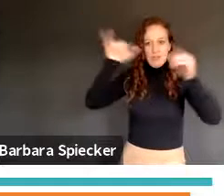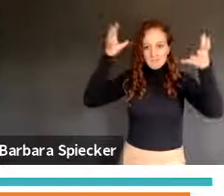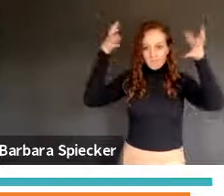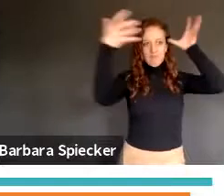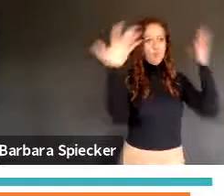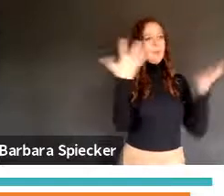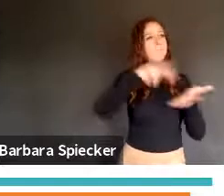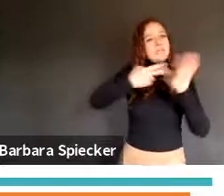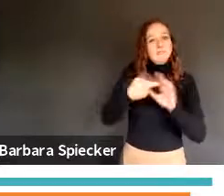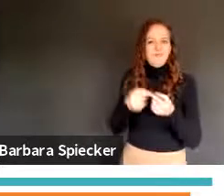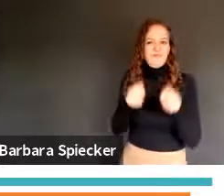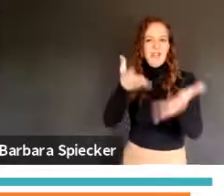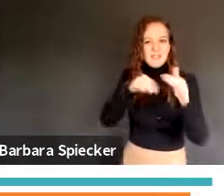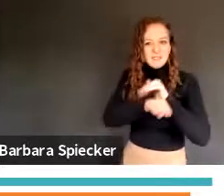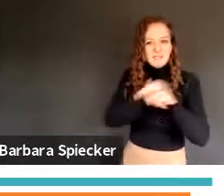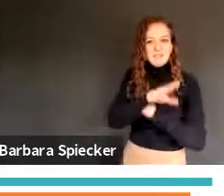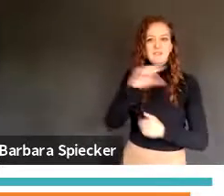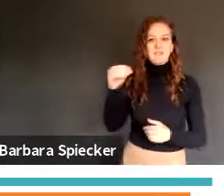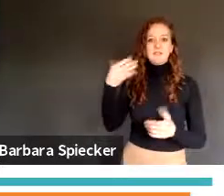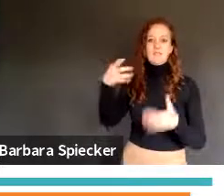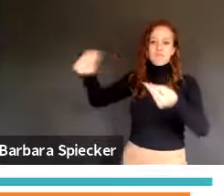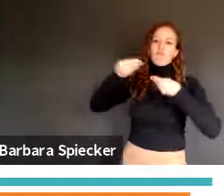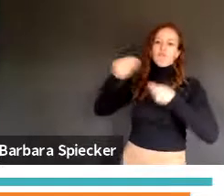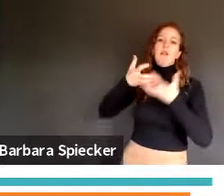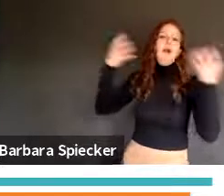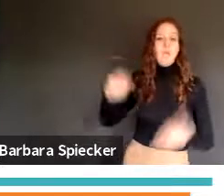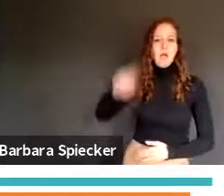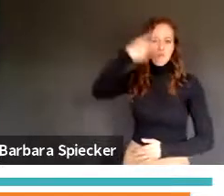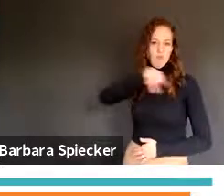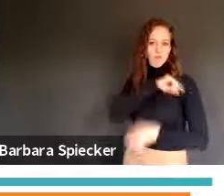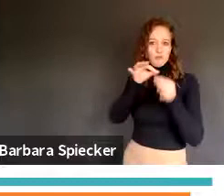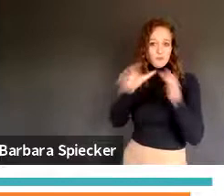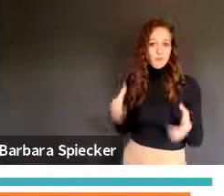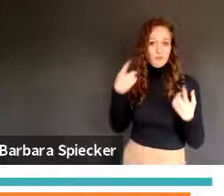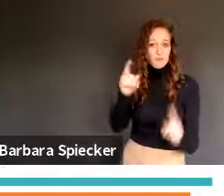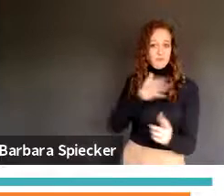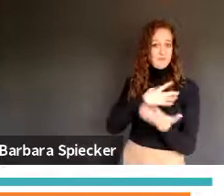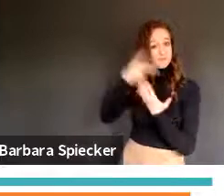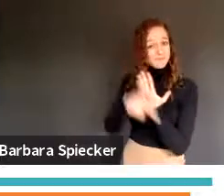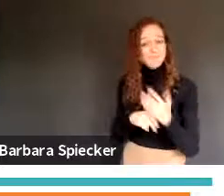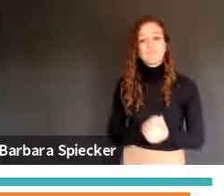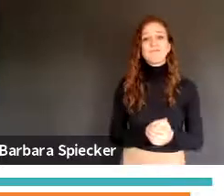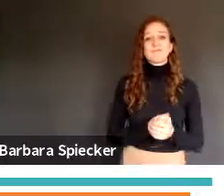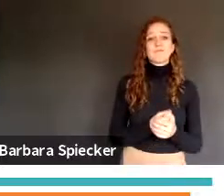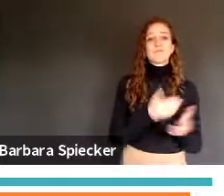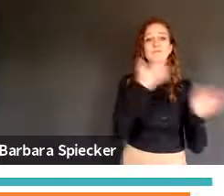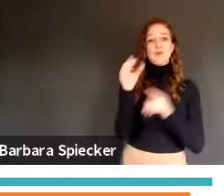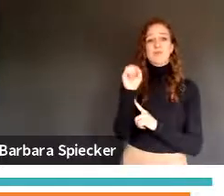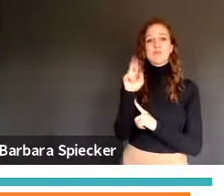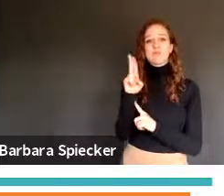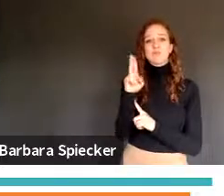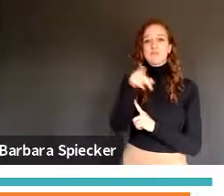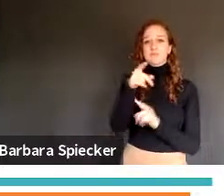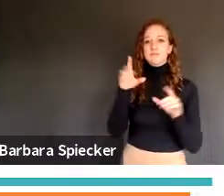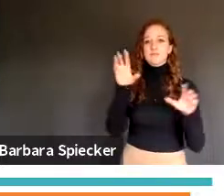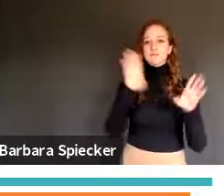OSU's disability access services for being open to the paradigm shift of what it means to provide accessibility and supplying high quality interpreters for all aspects of